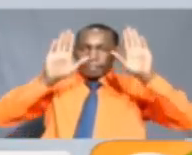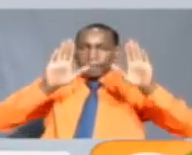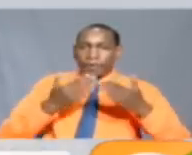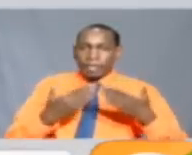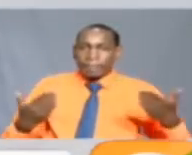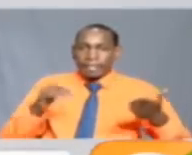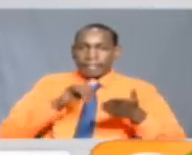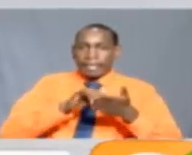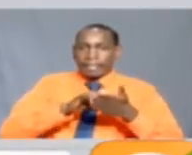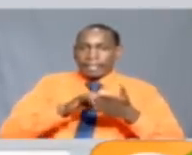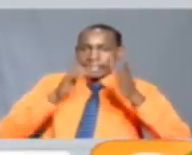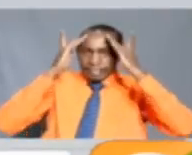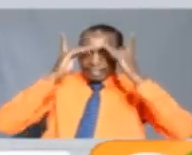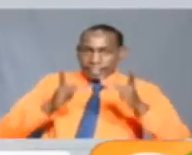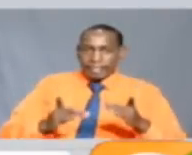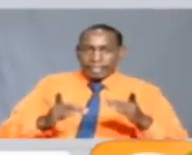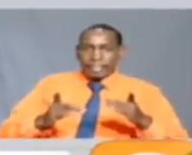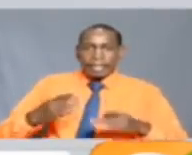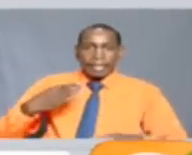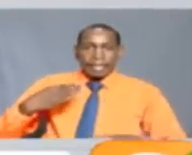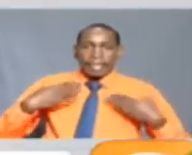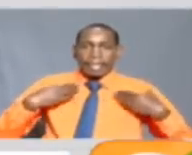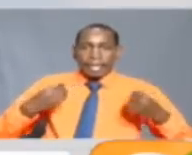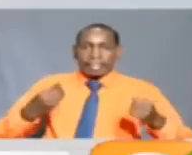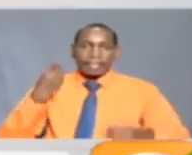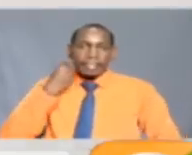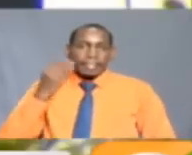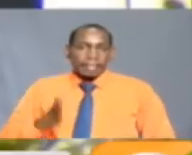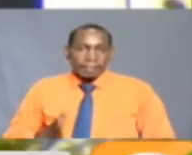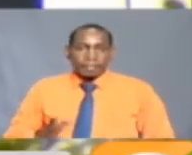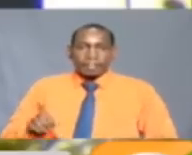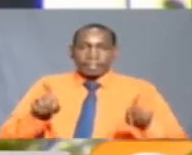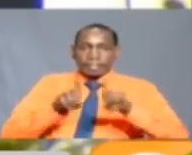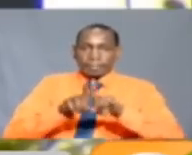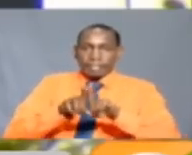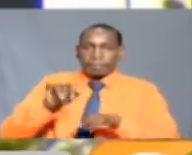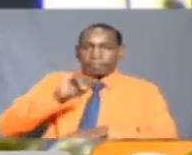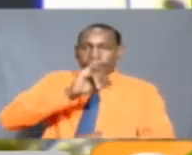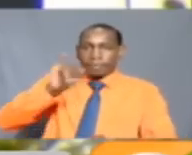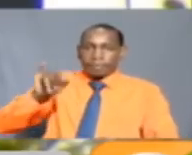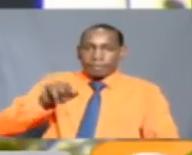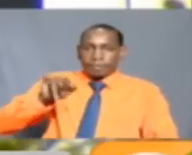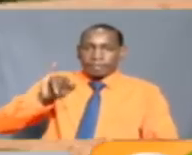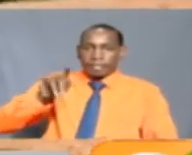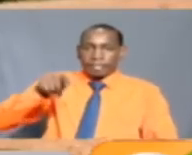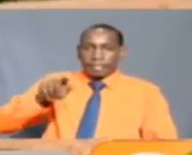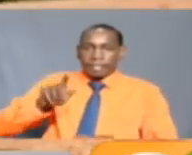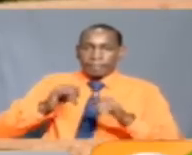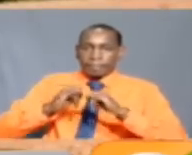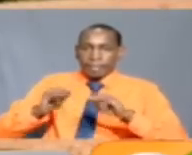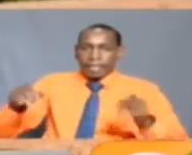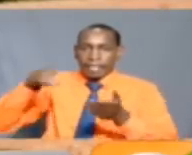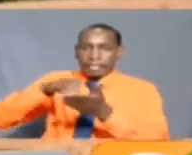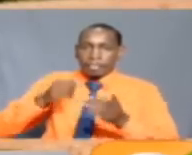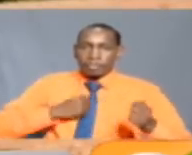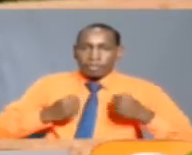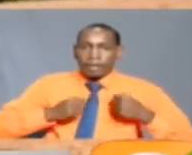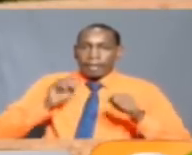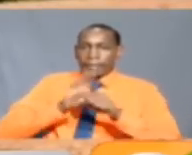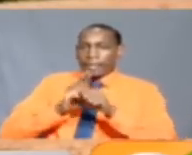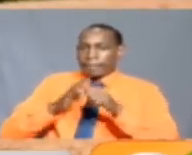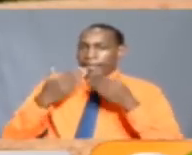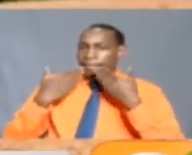would determine the well-being of a patient. This is at the zipline station in Muhanga, Rwanda. Many owe their lives